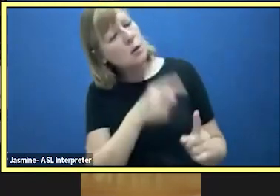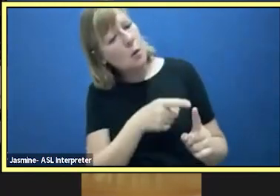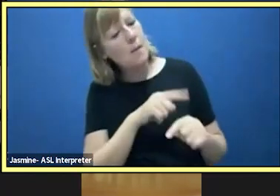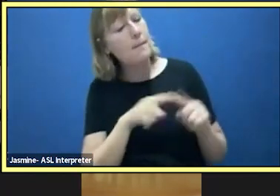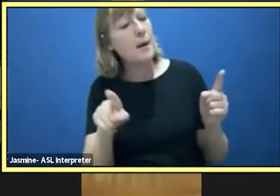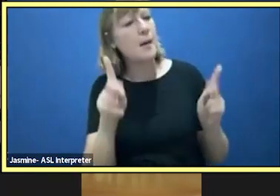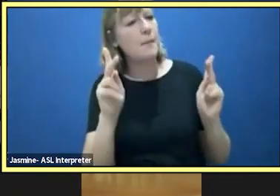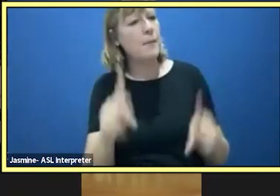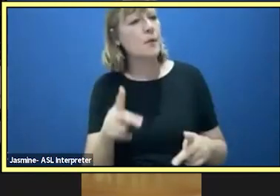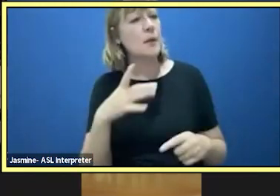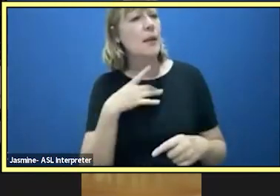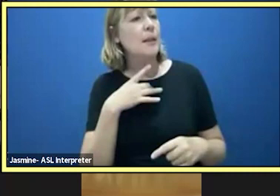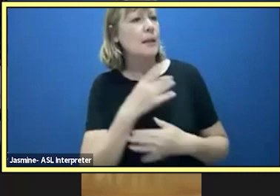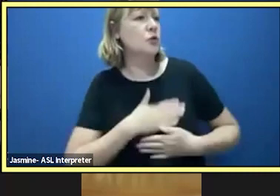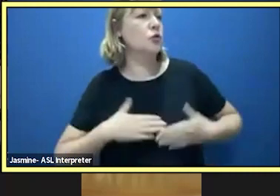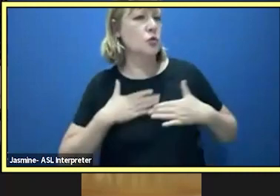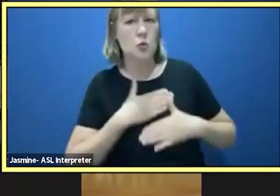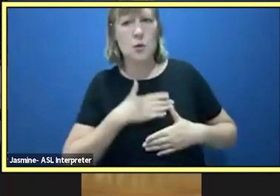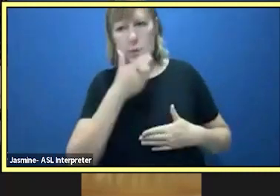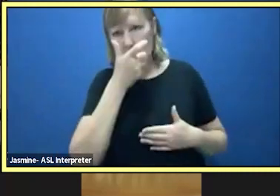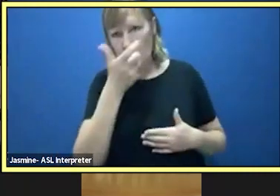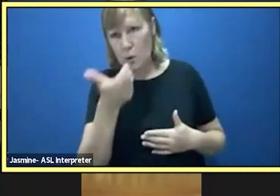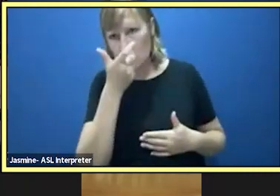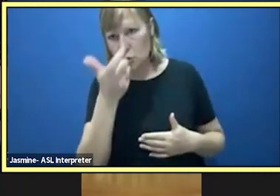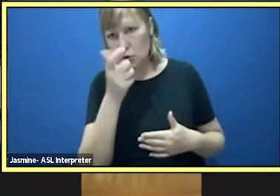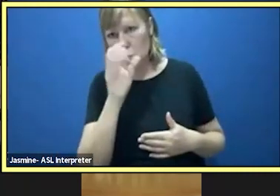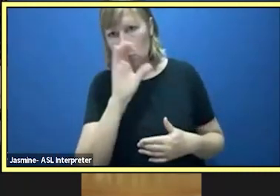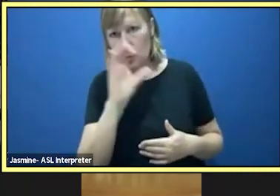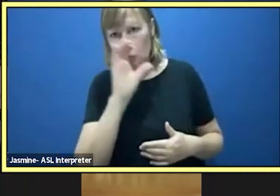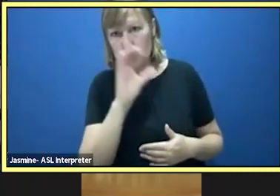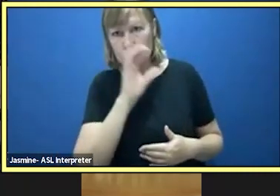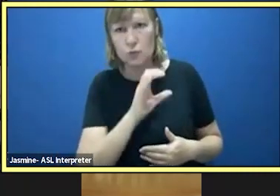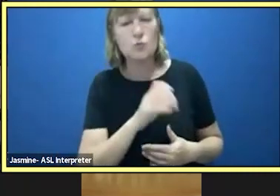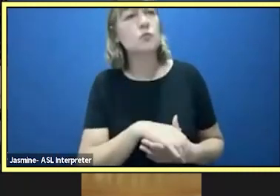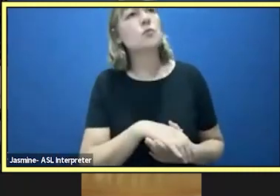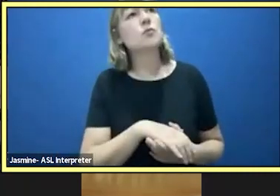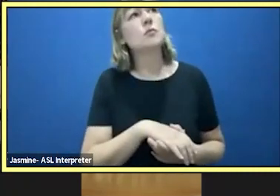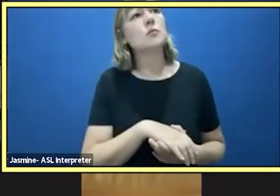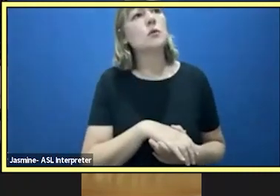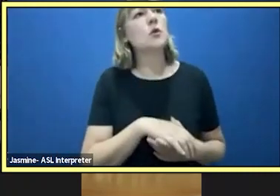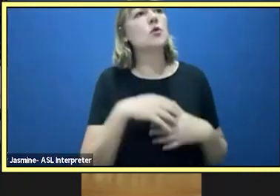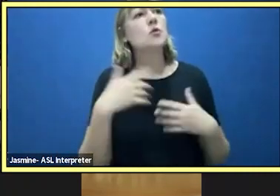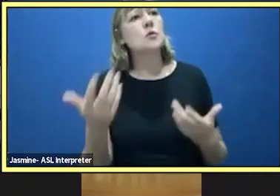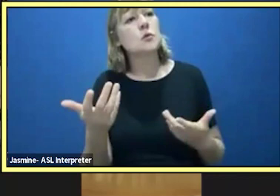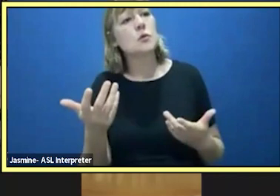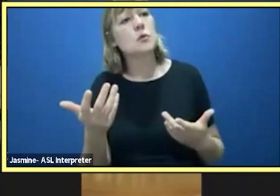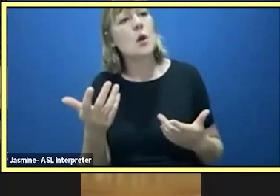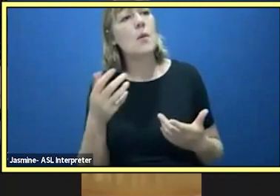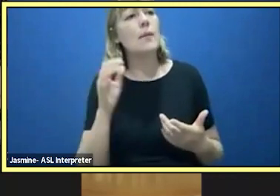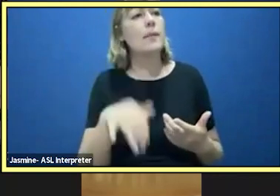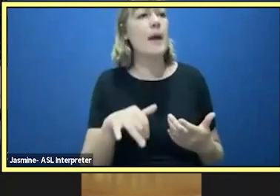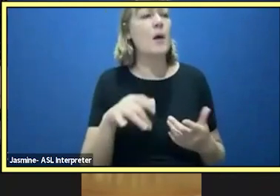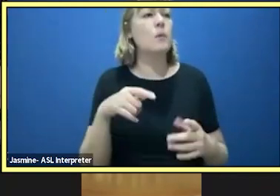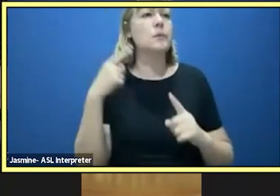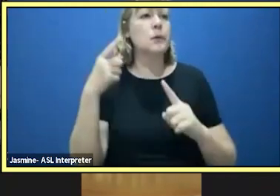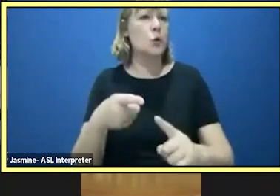cartoons, and so the goal was that they would select what they wanted on the television. that was a goal, to use a switch